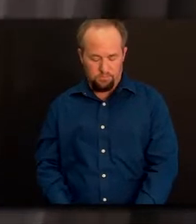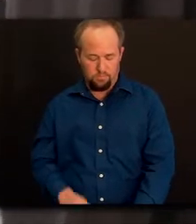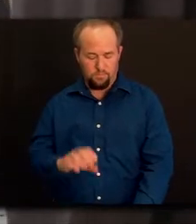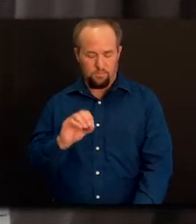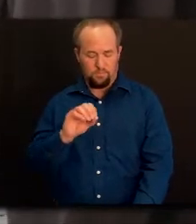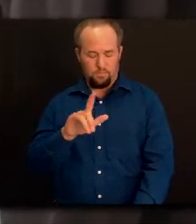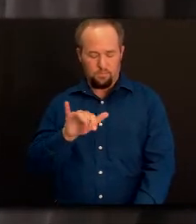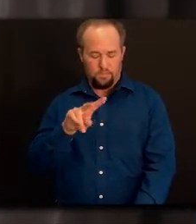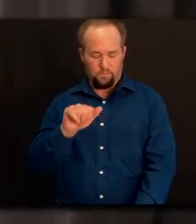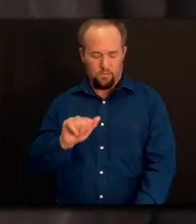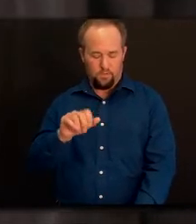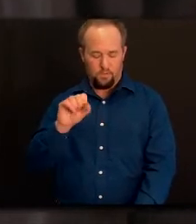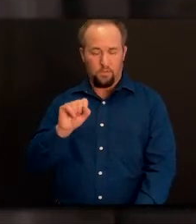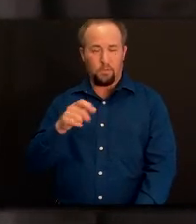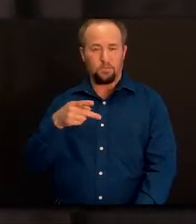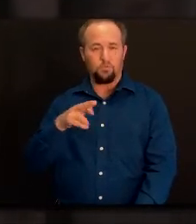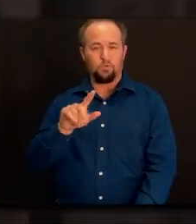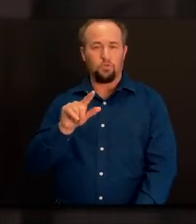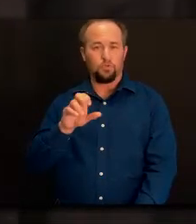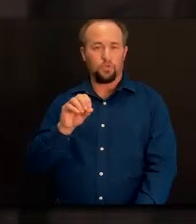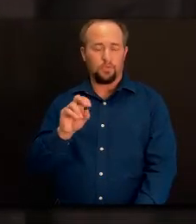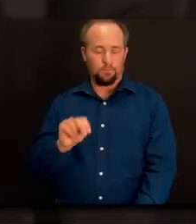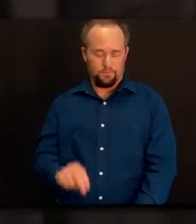Olivia Lee Spurgeon.